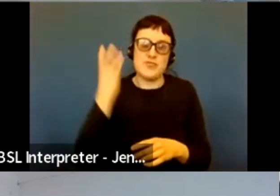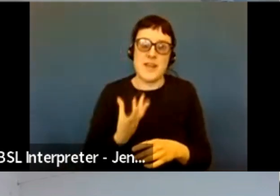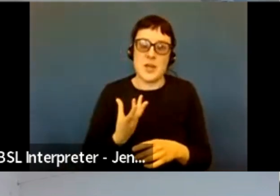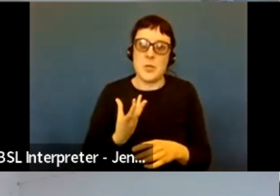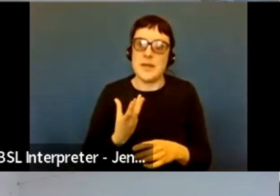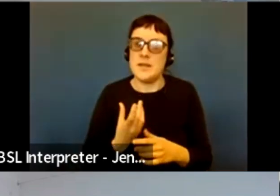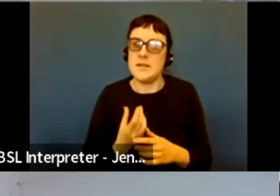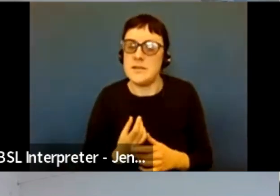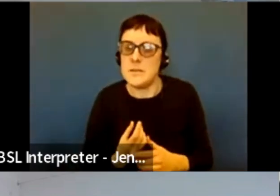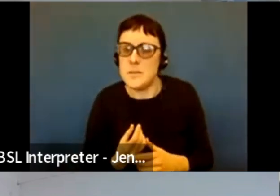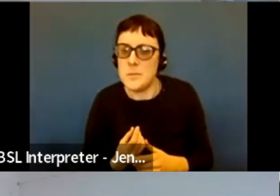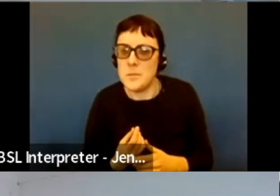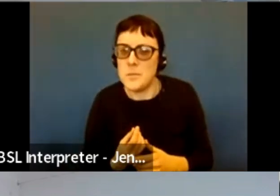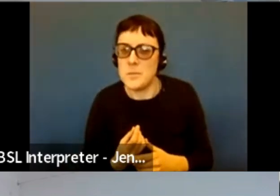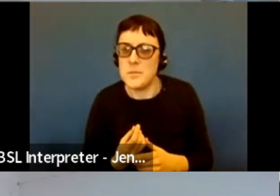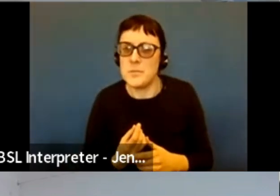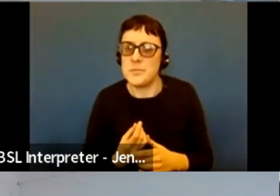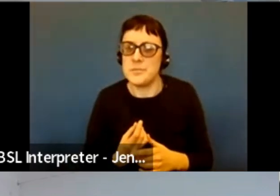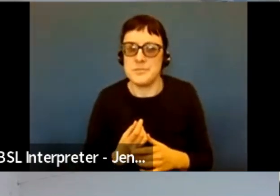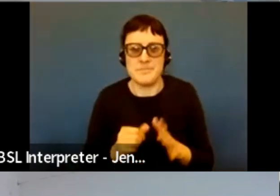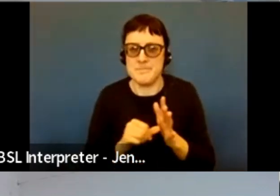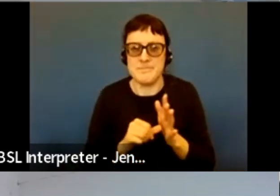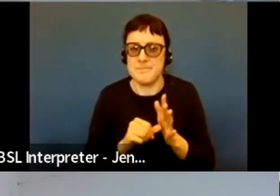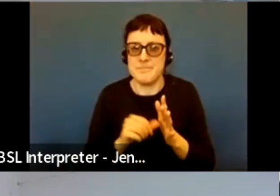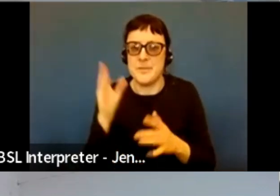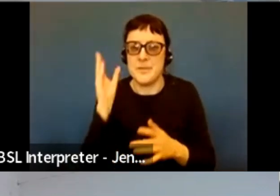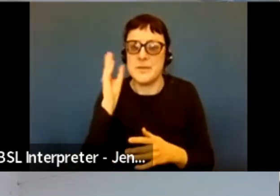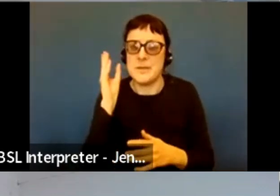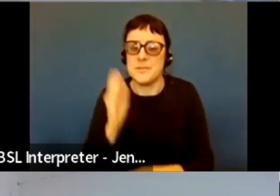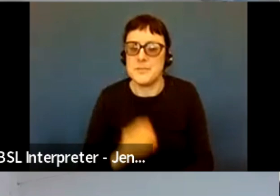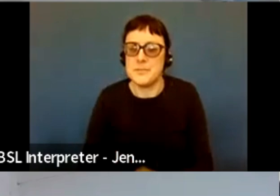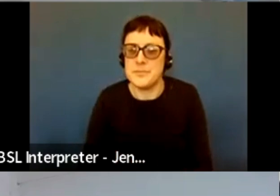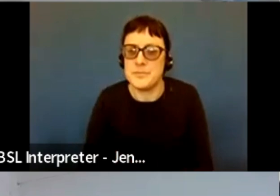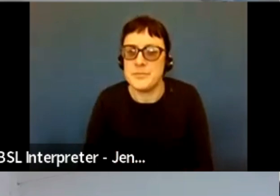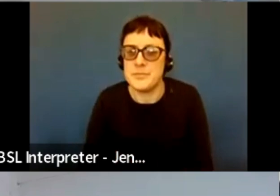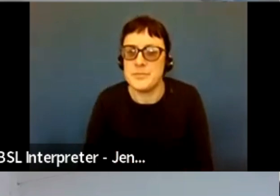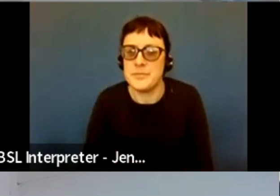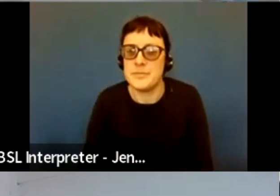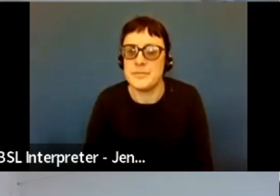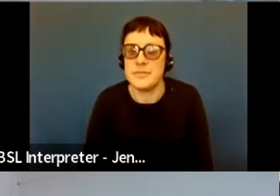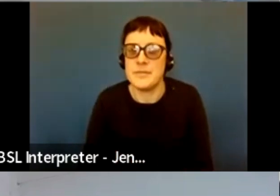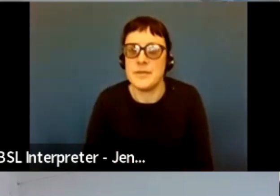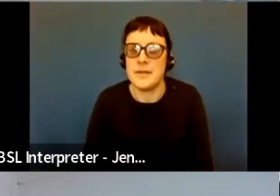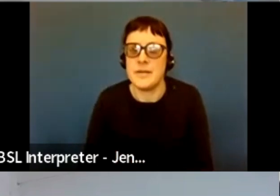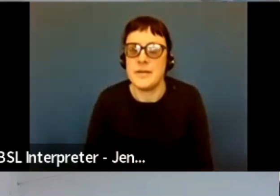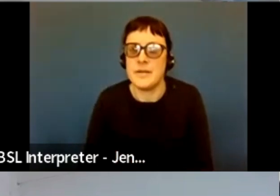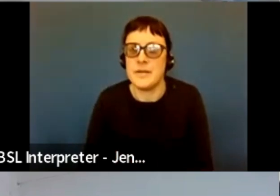interesting session in history. Willingly being played by work.